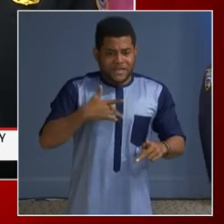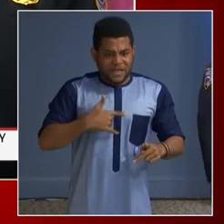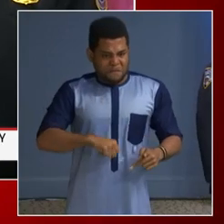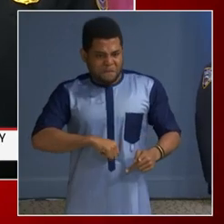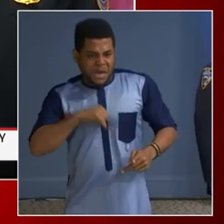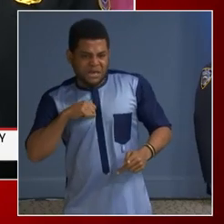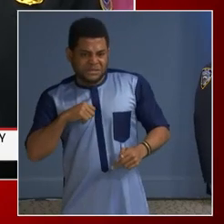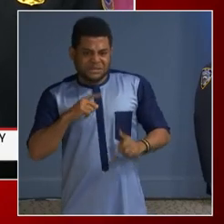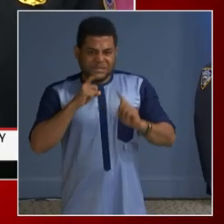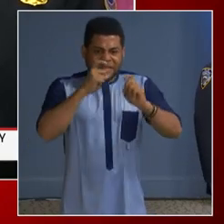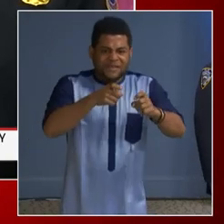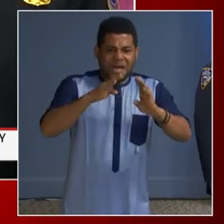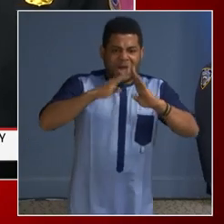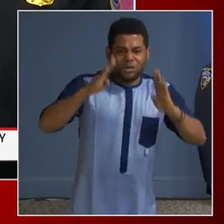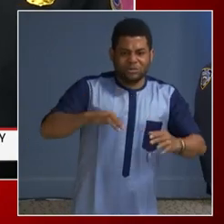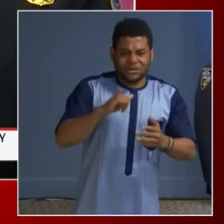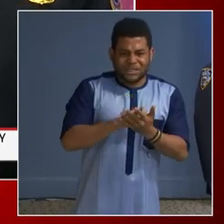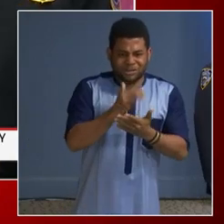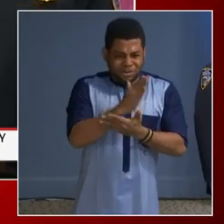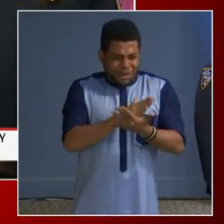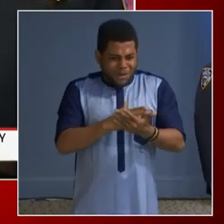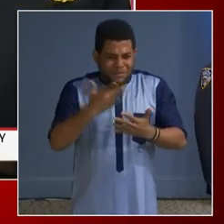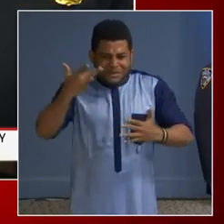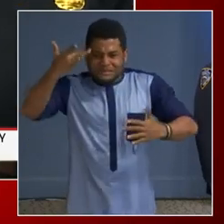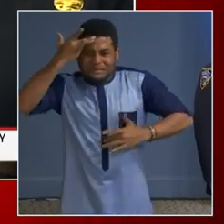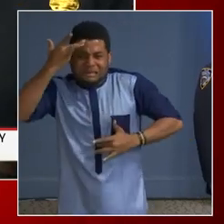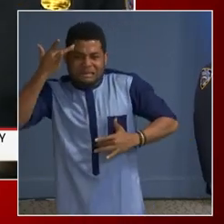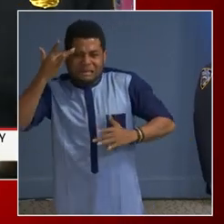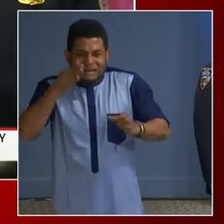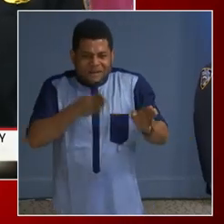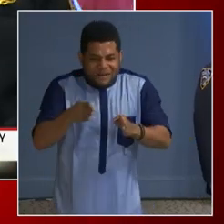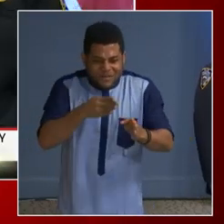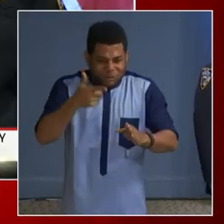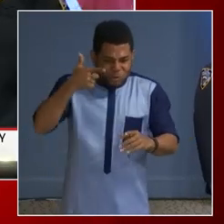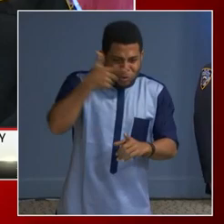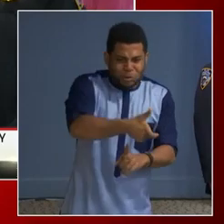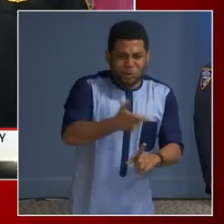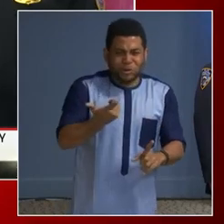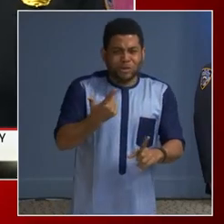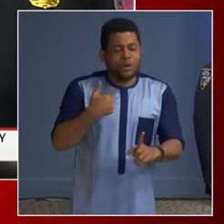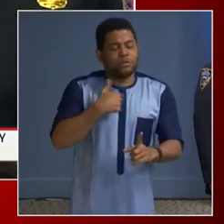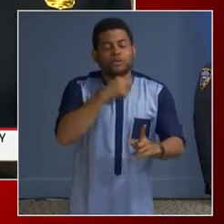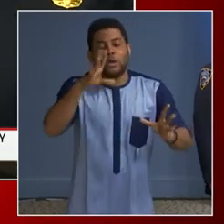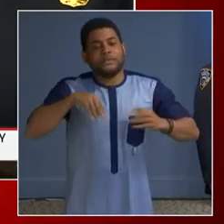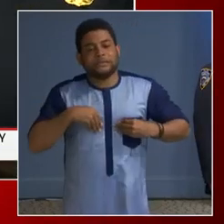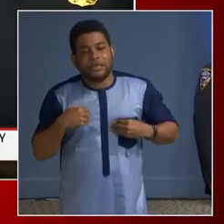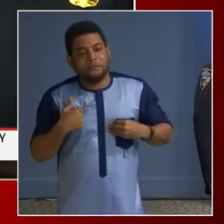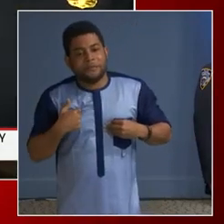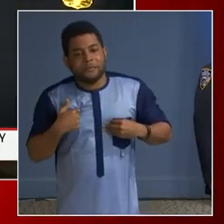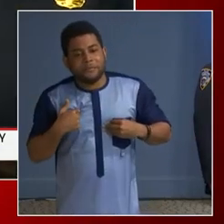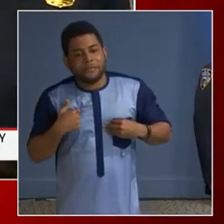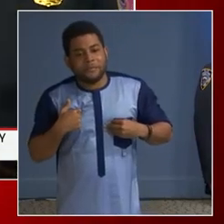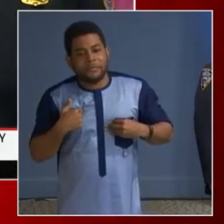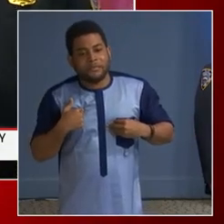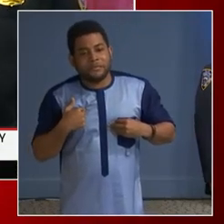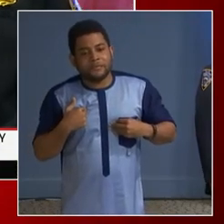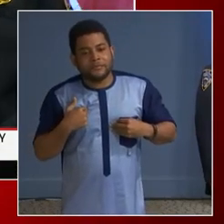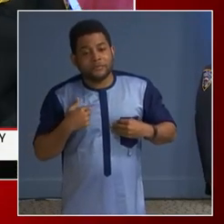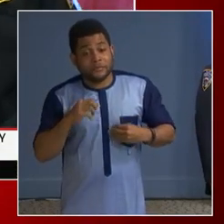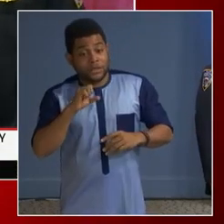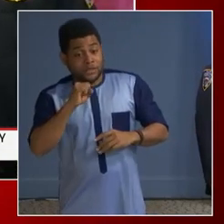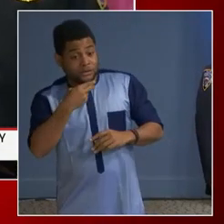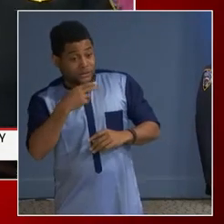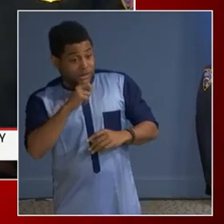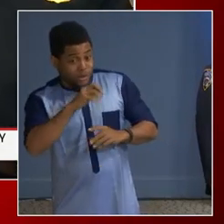contribute to some sick mind of shooting them is something I'm just not going to entertain. Is shelter space still available for people right now? I'm sorry?